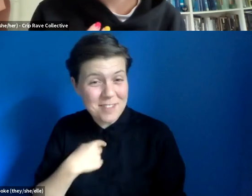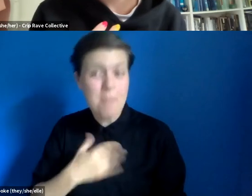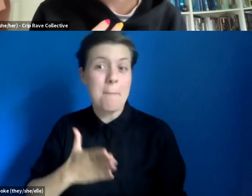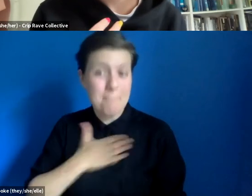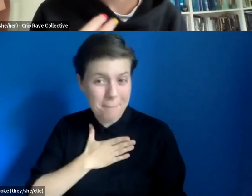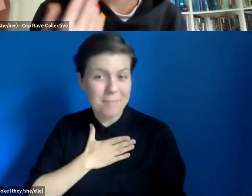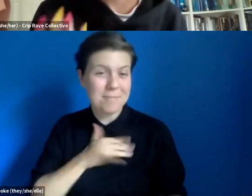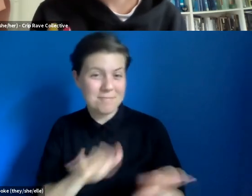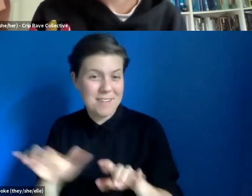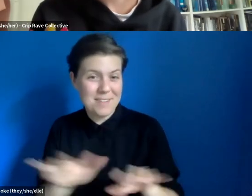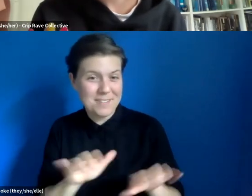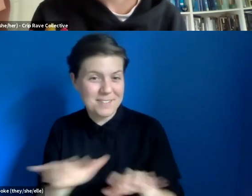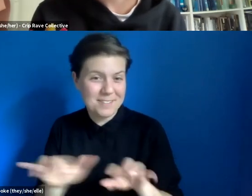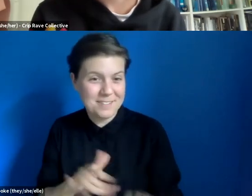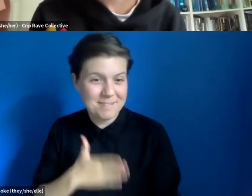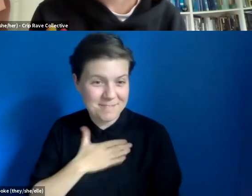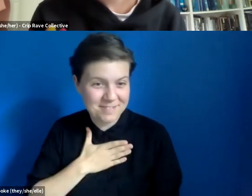that I then